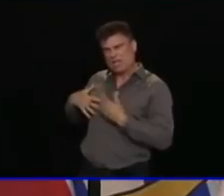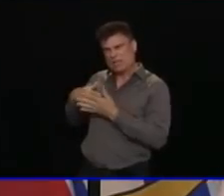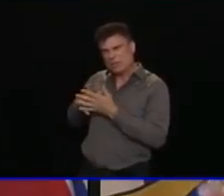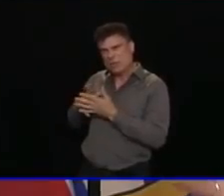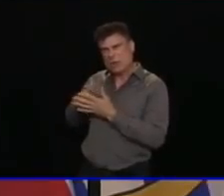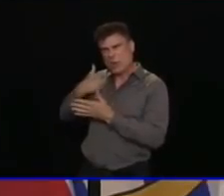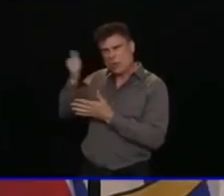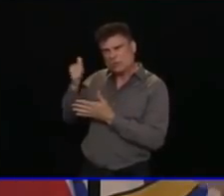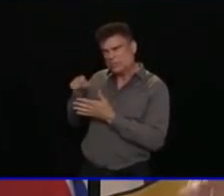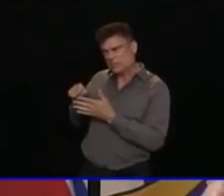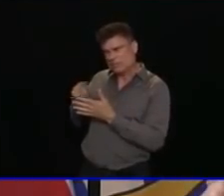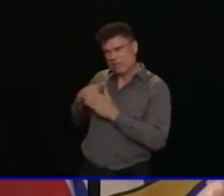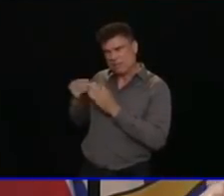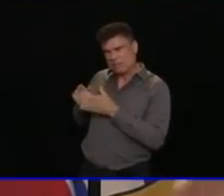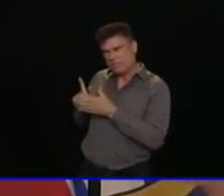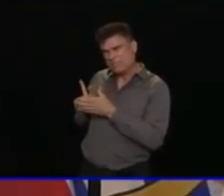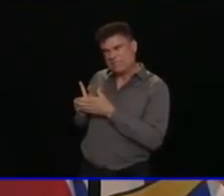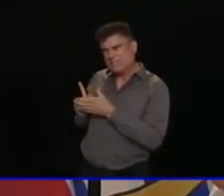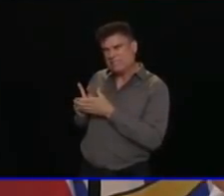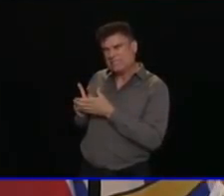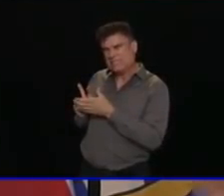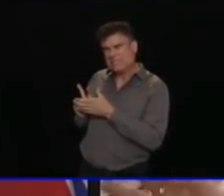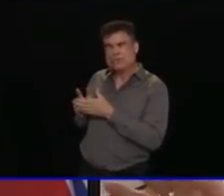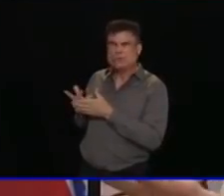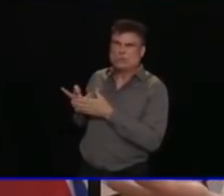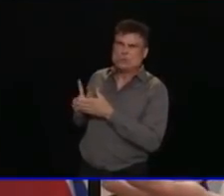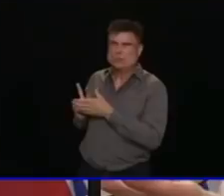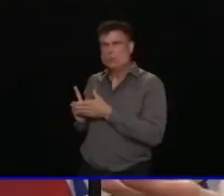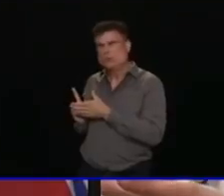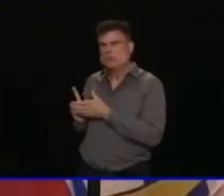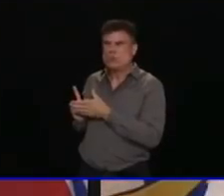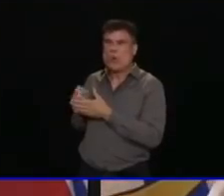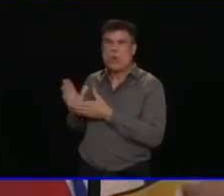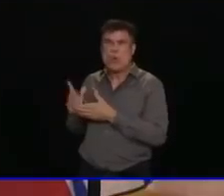that. I'll need to maintain that